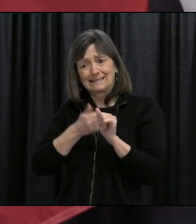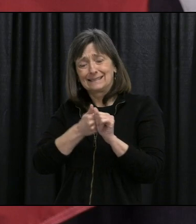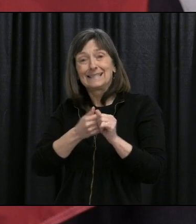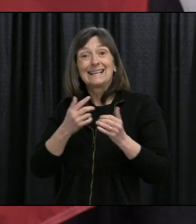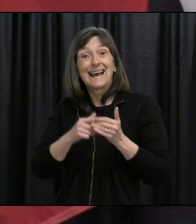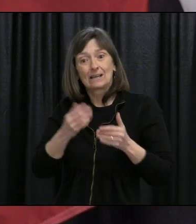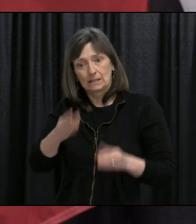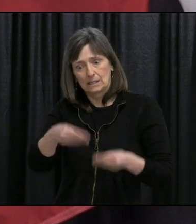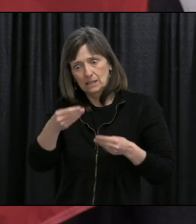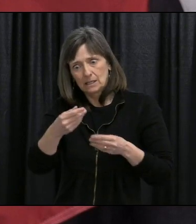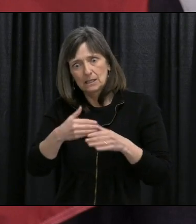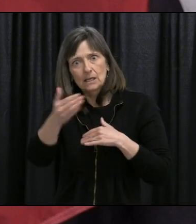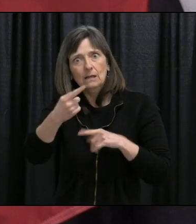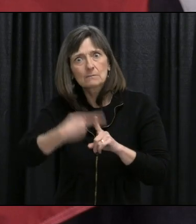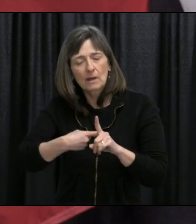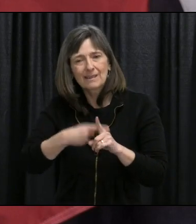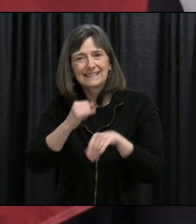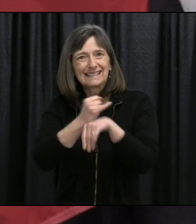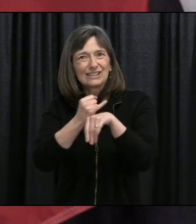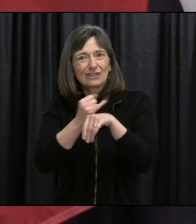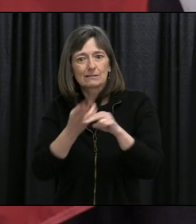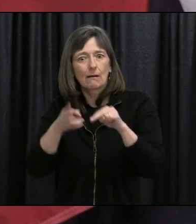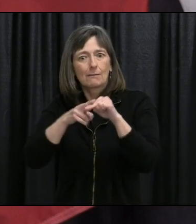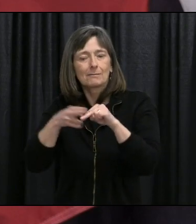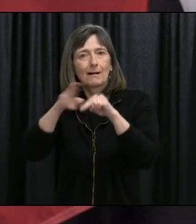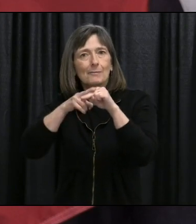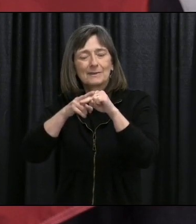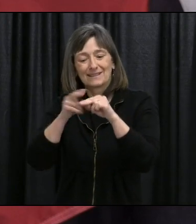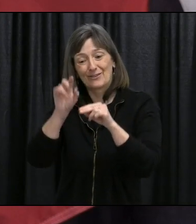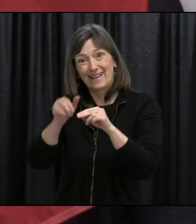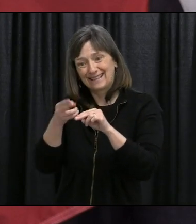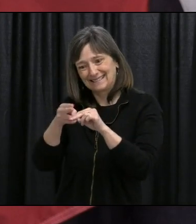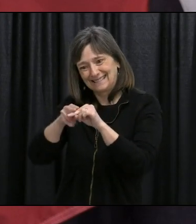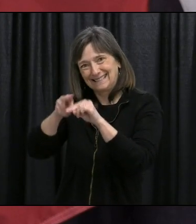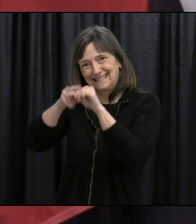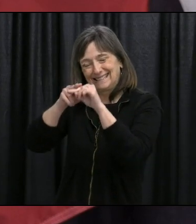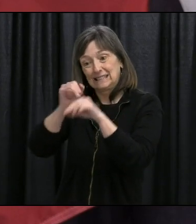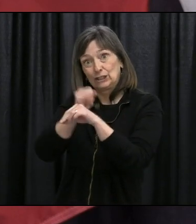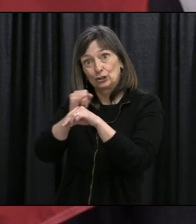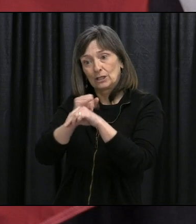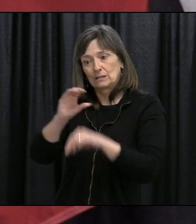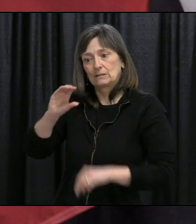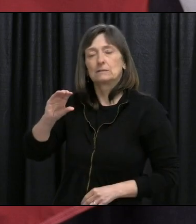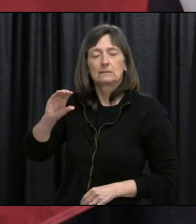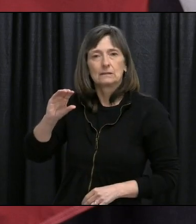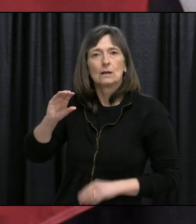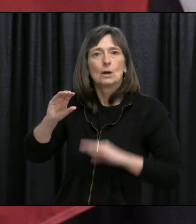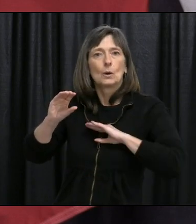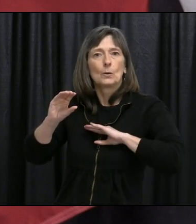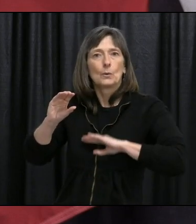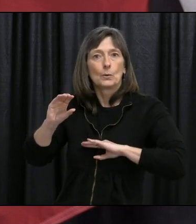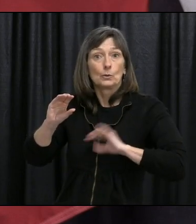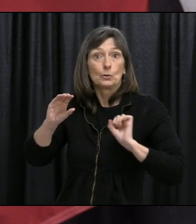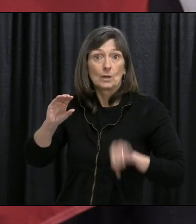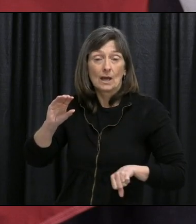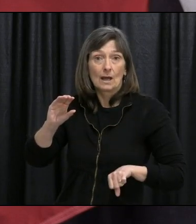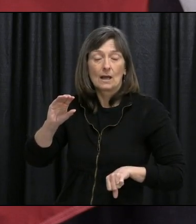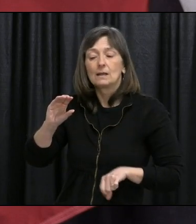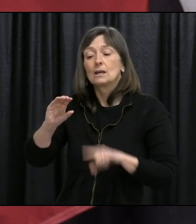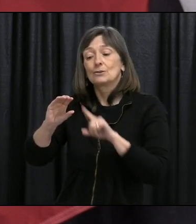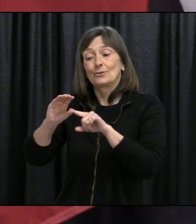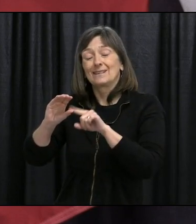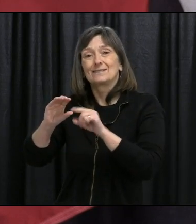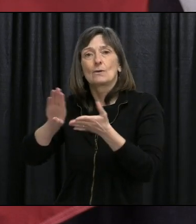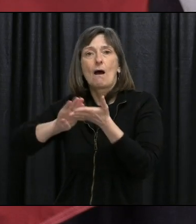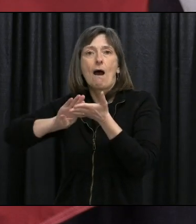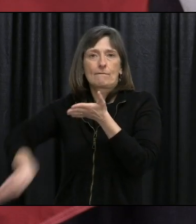bills lately, you can now breathe a little sigh of relief. Some relief for you is on the way. So the interest waiver